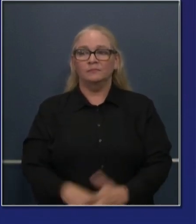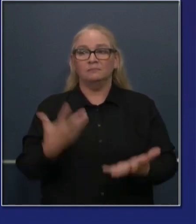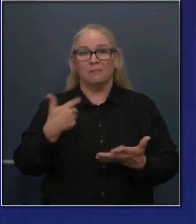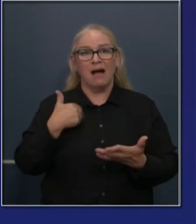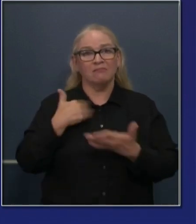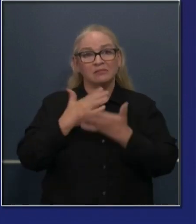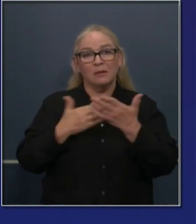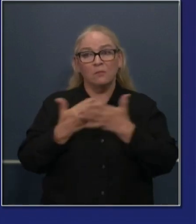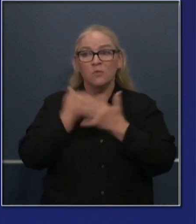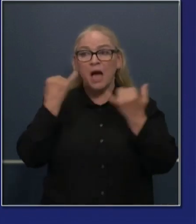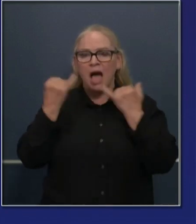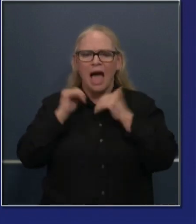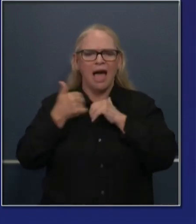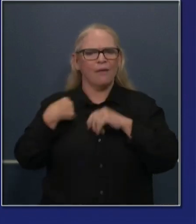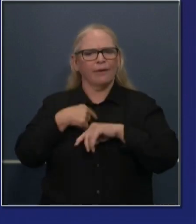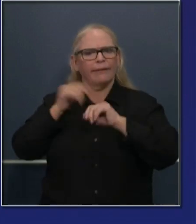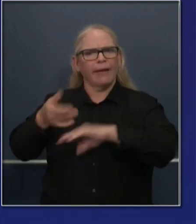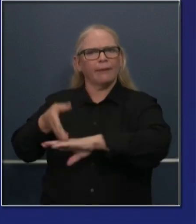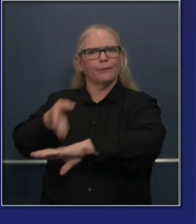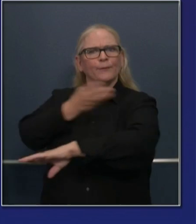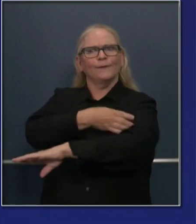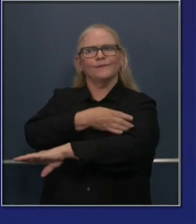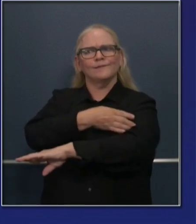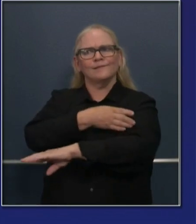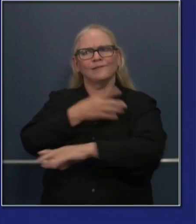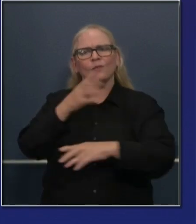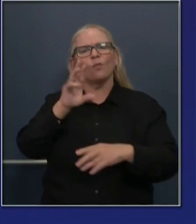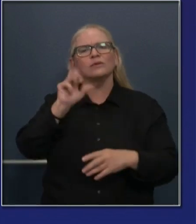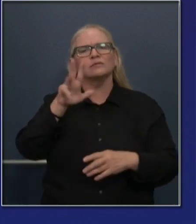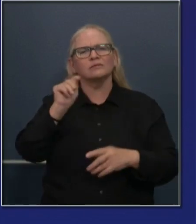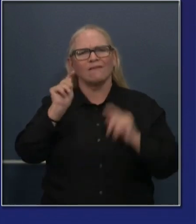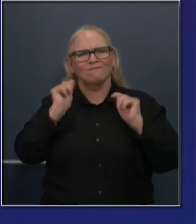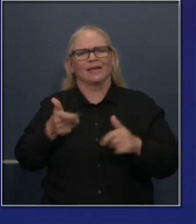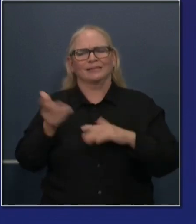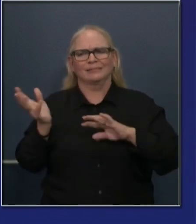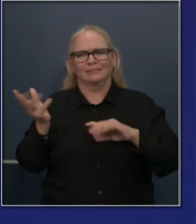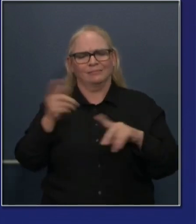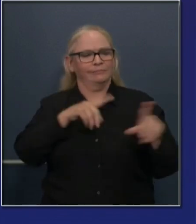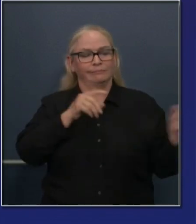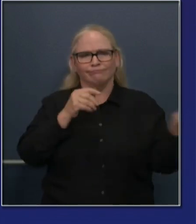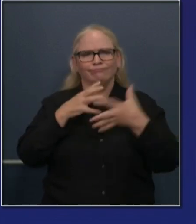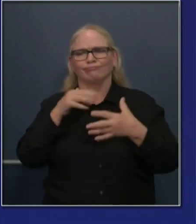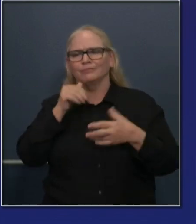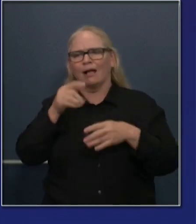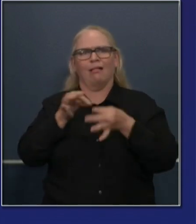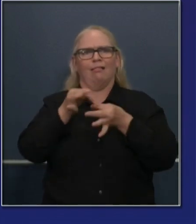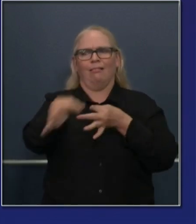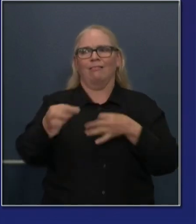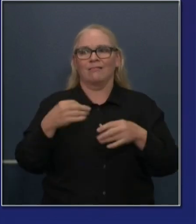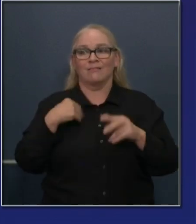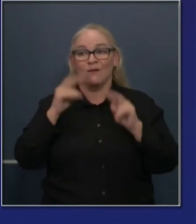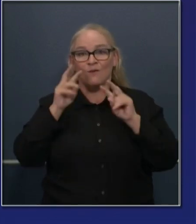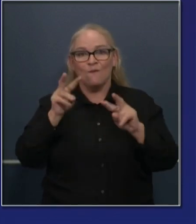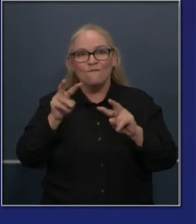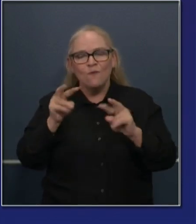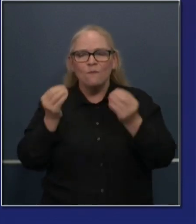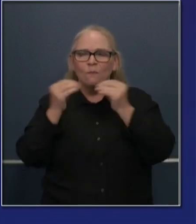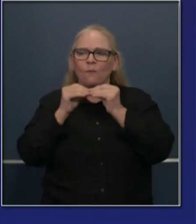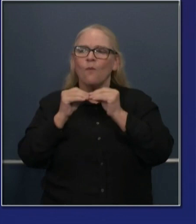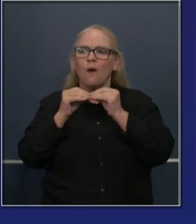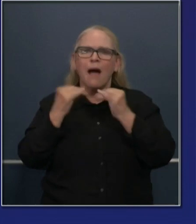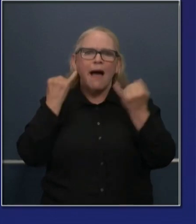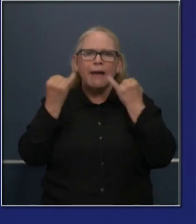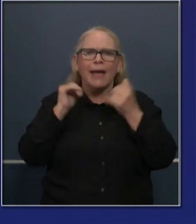next week related to testing that I'm also looking forward to making public, a new partnership for more innovation in this space. A little